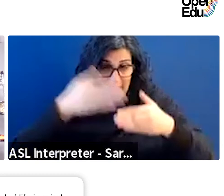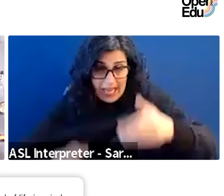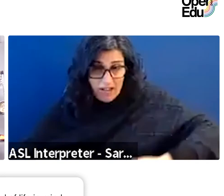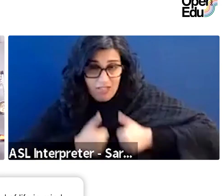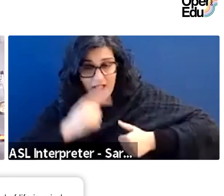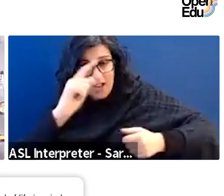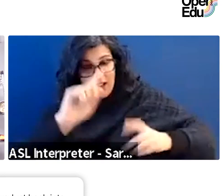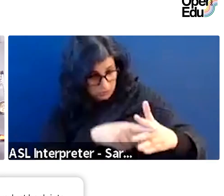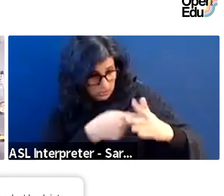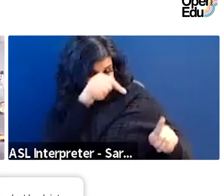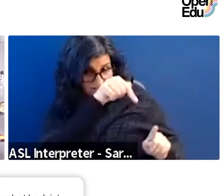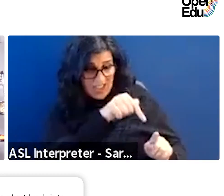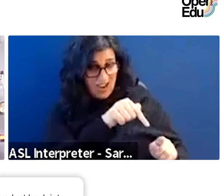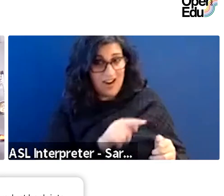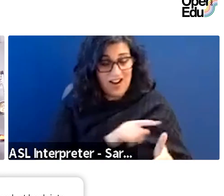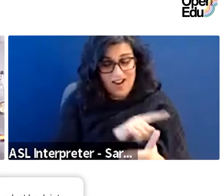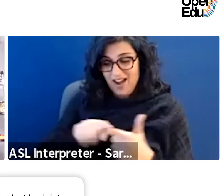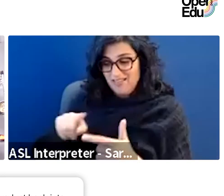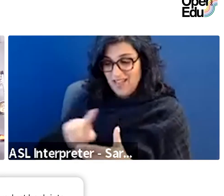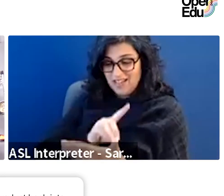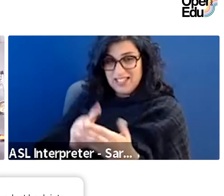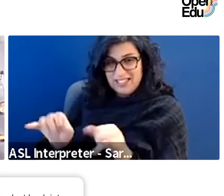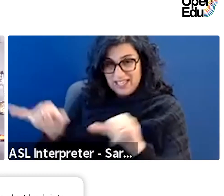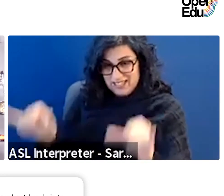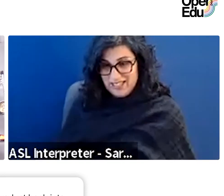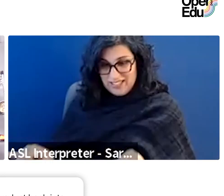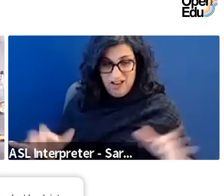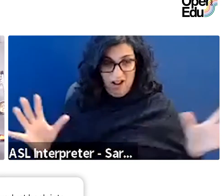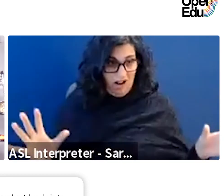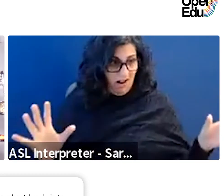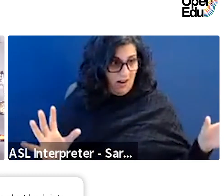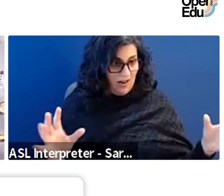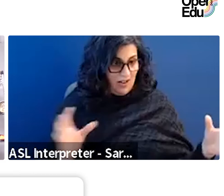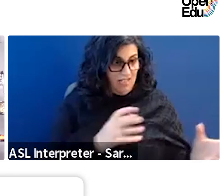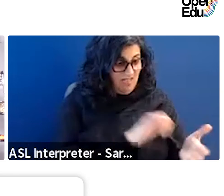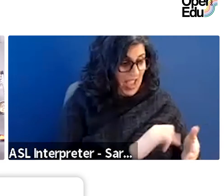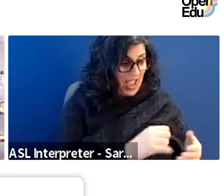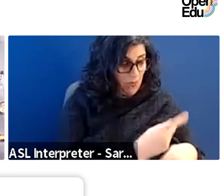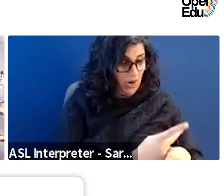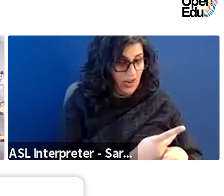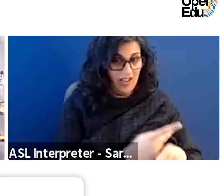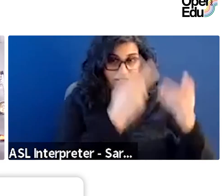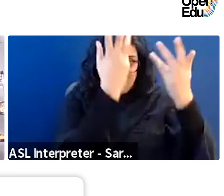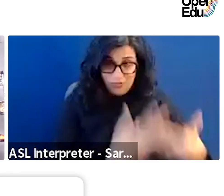designing systems to put that product back into use after it's already gone through the system.